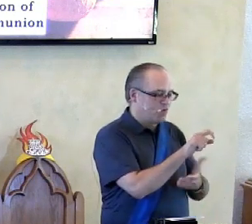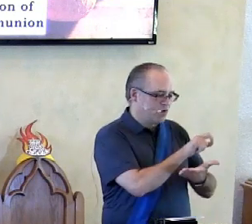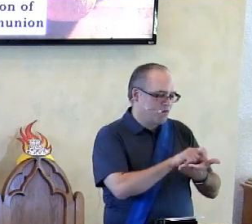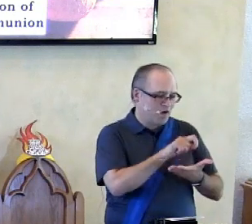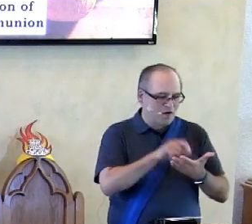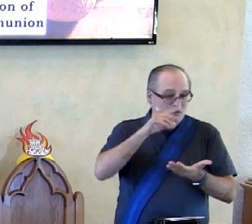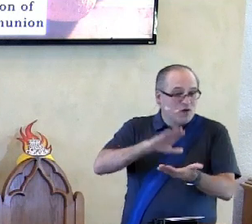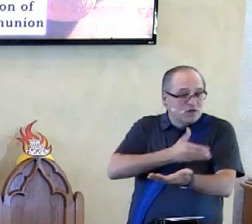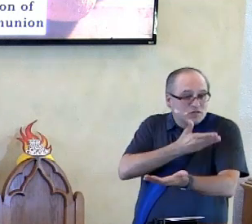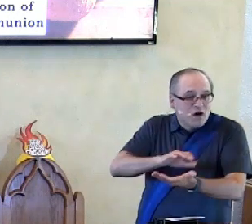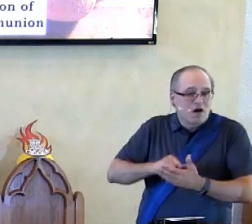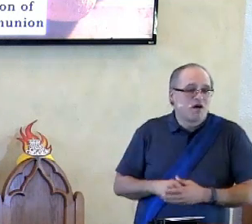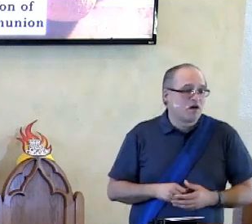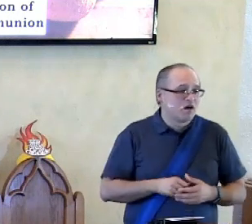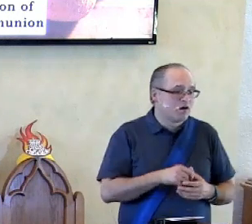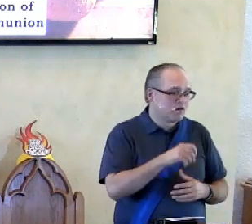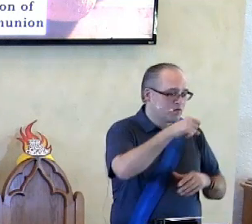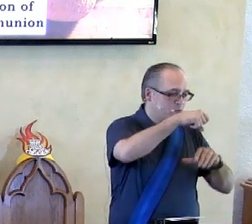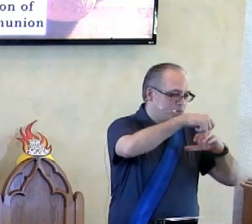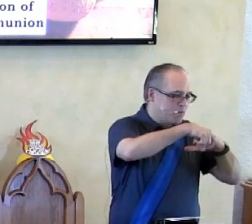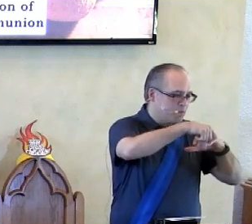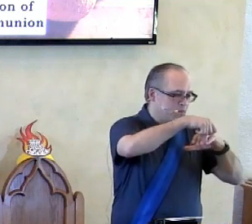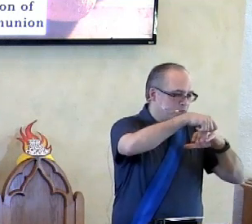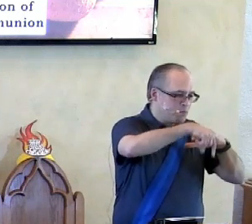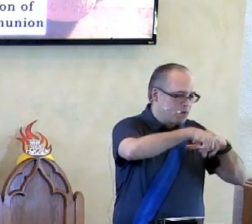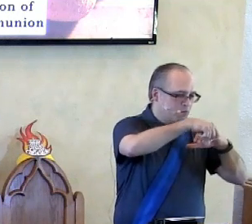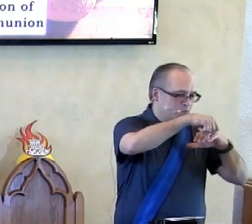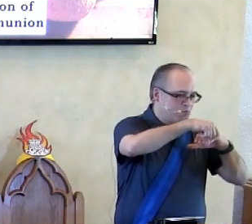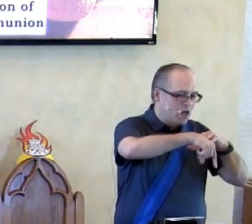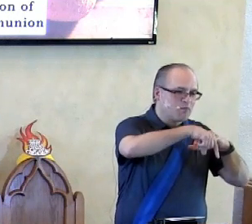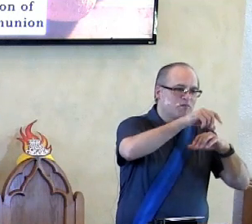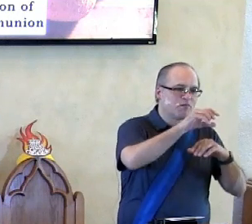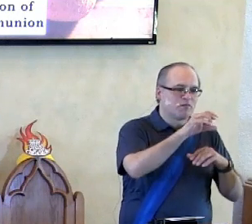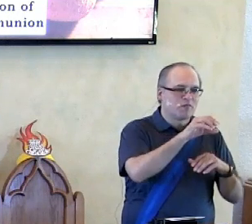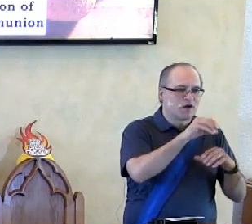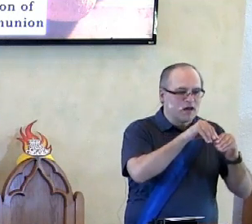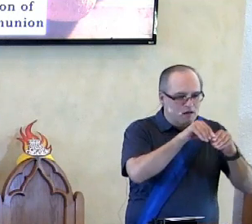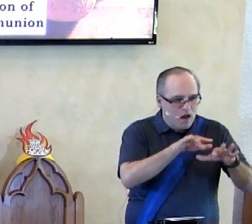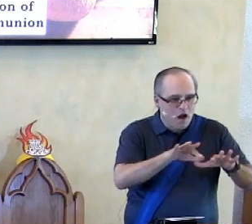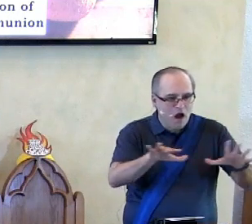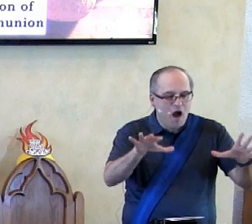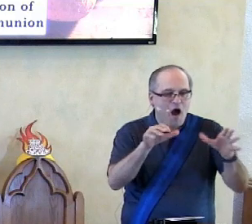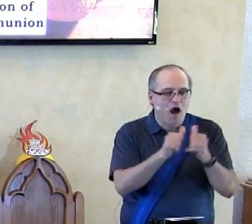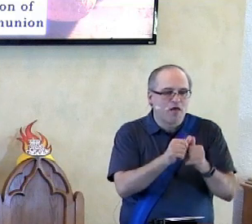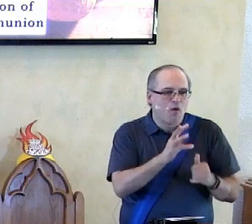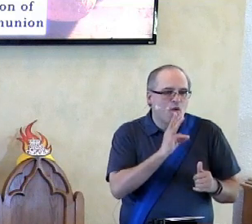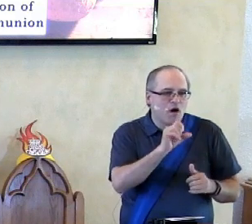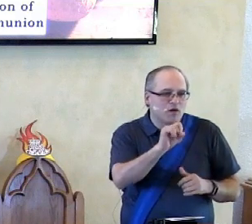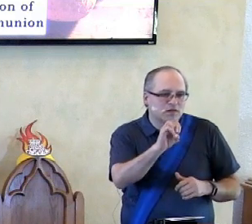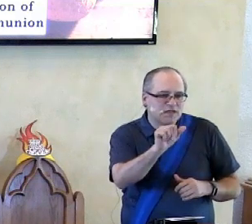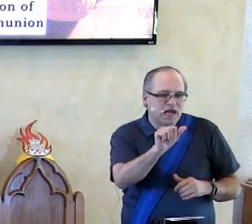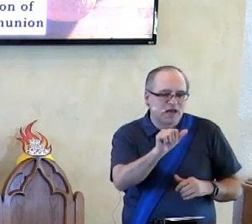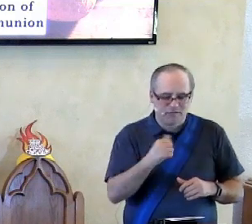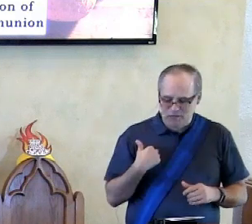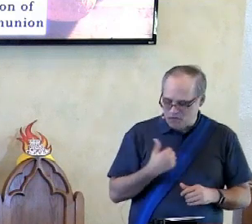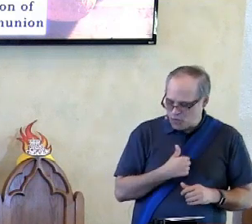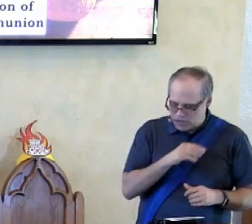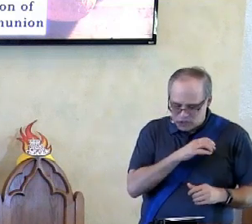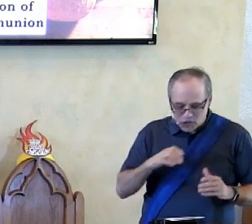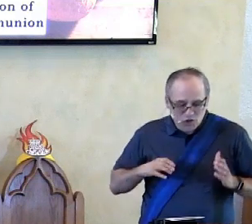the droplets of water that are blended into the sea, we as Christians one